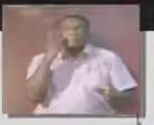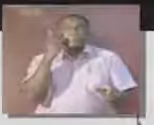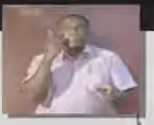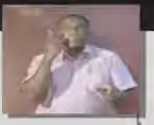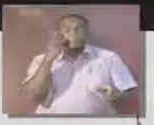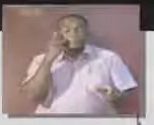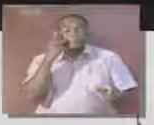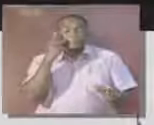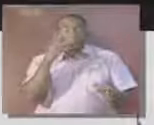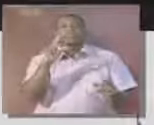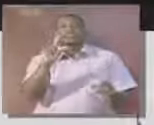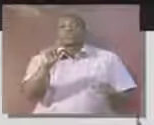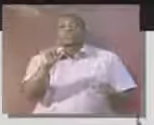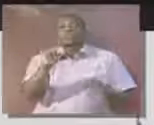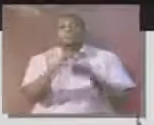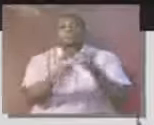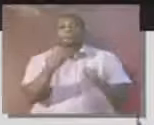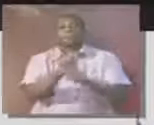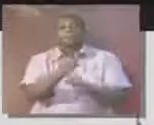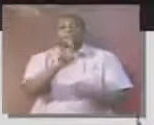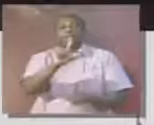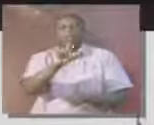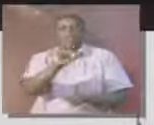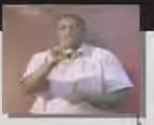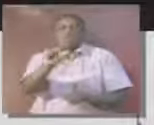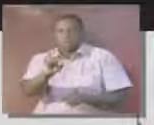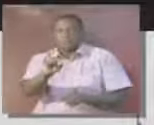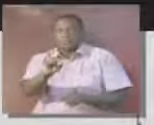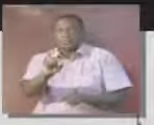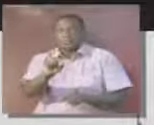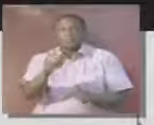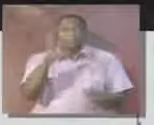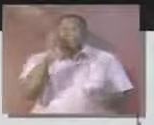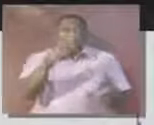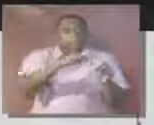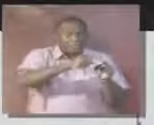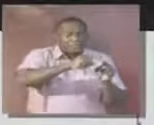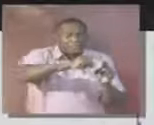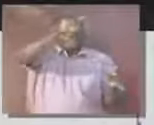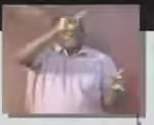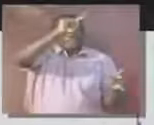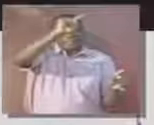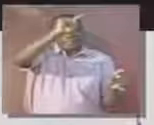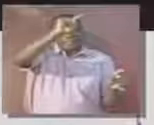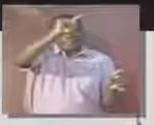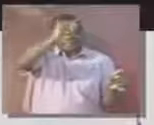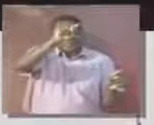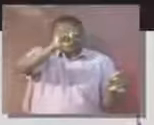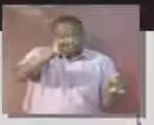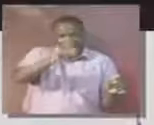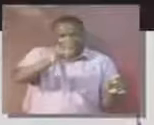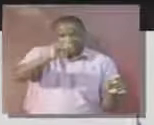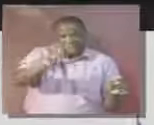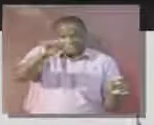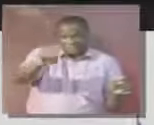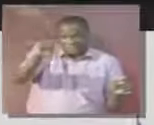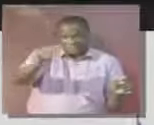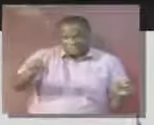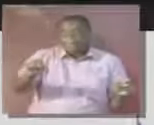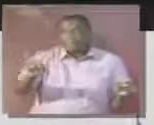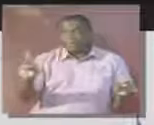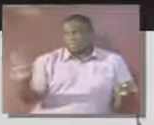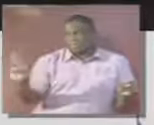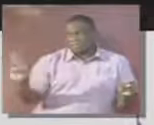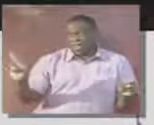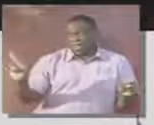for 2020, comparing now that peak in 2020 with what's happening all the way over on the right-hand